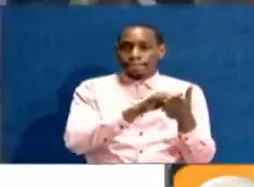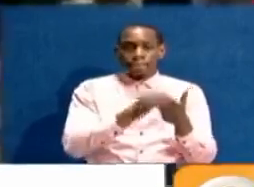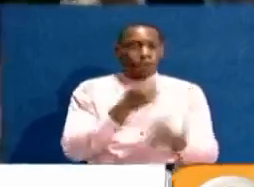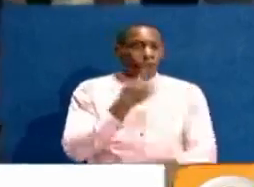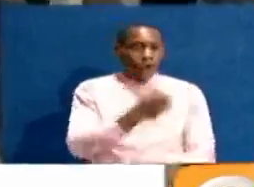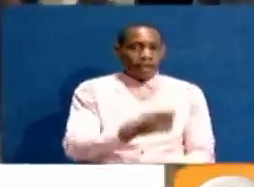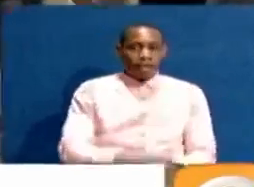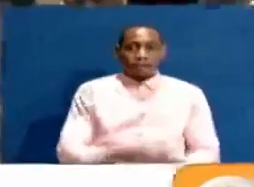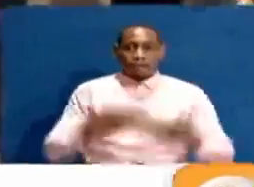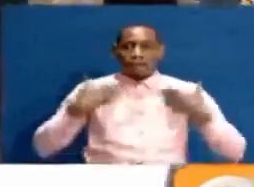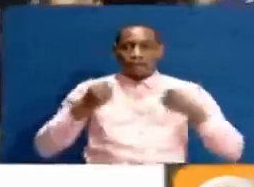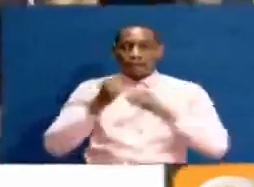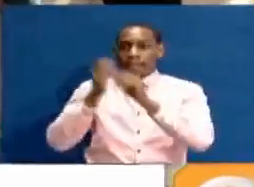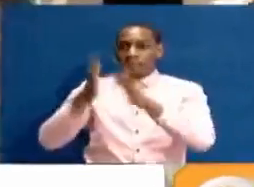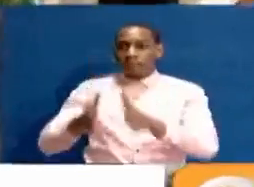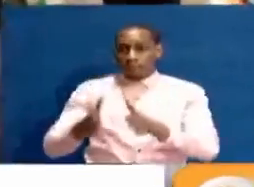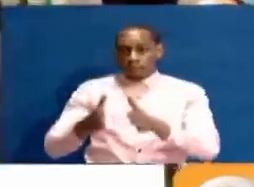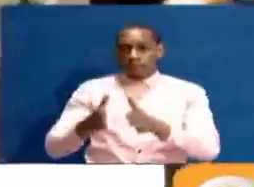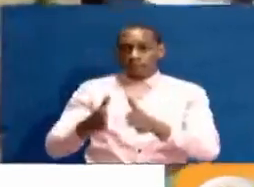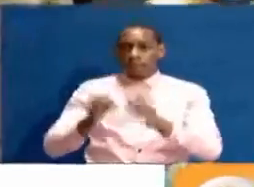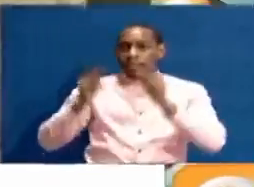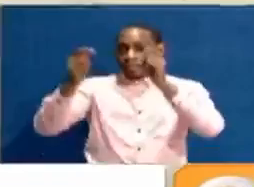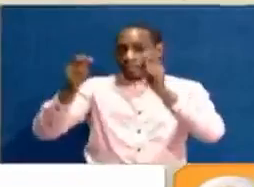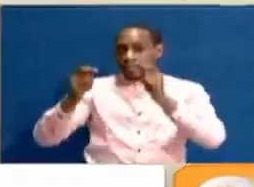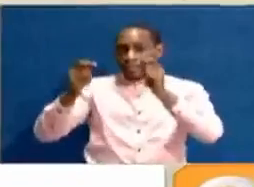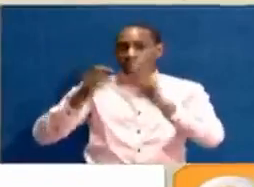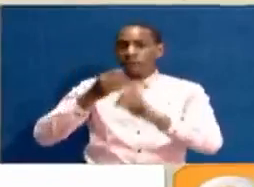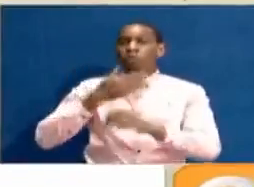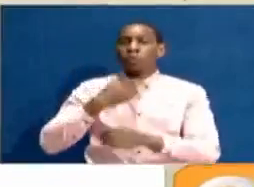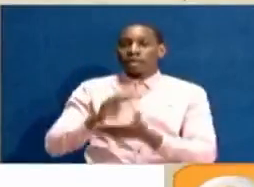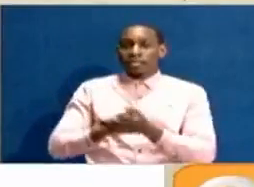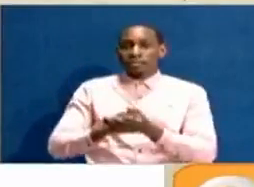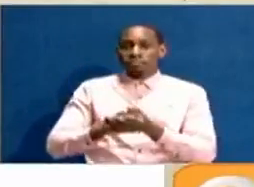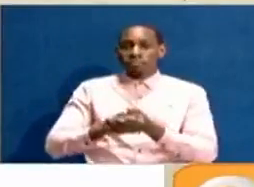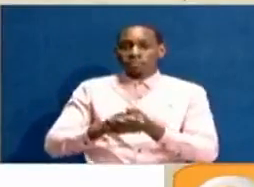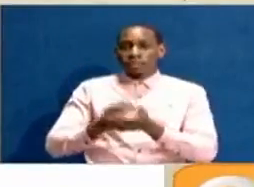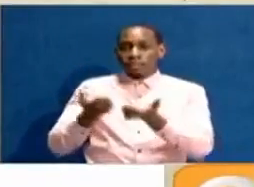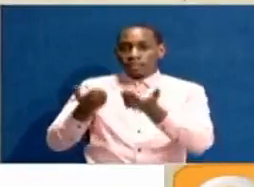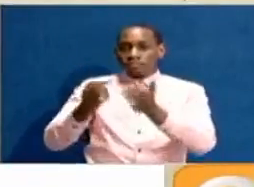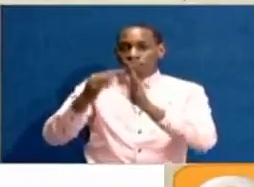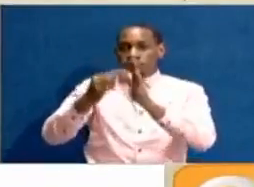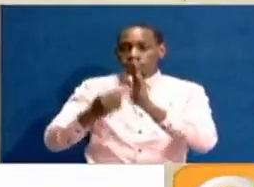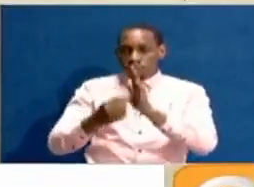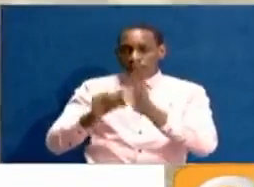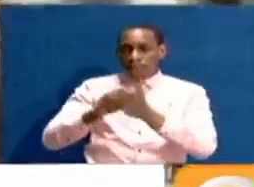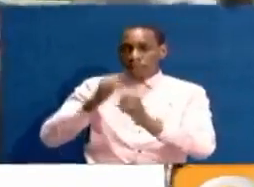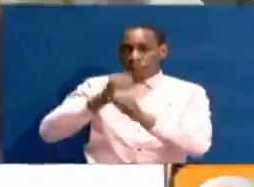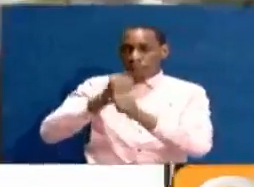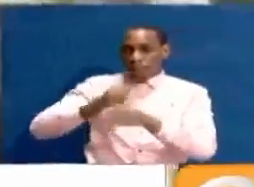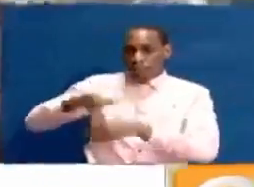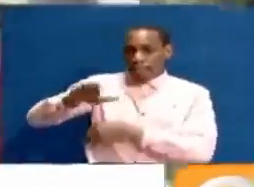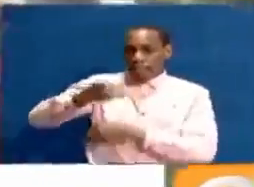that directive. Health workers have been on intermittent strikes, pushing for a raft of measures to make their working